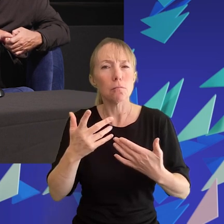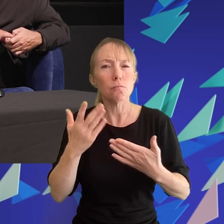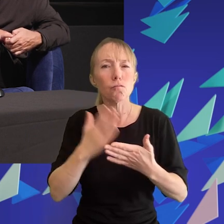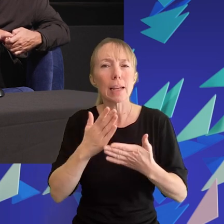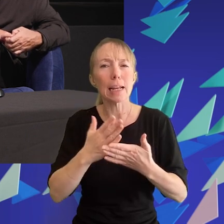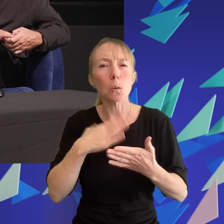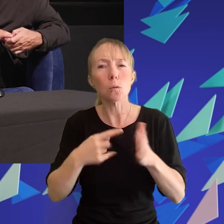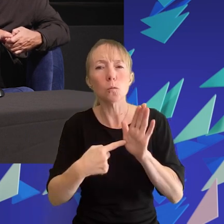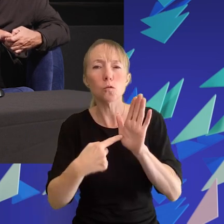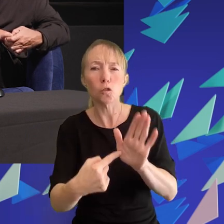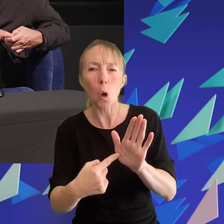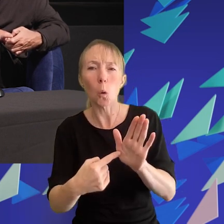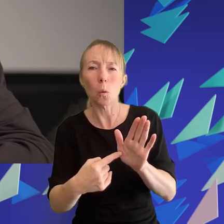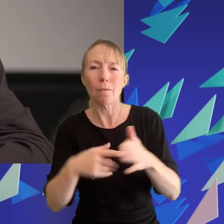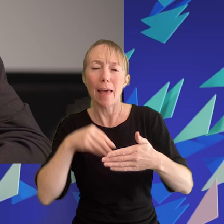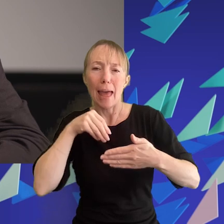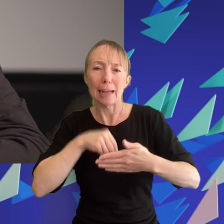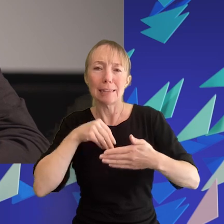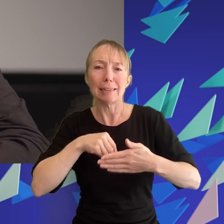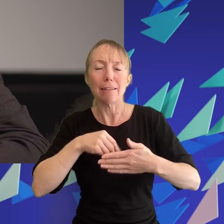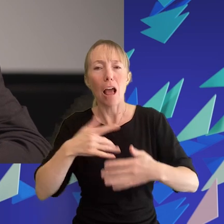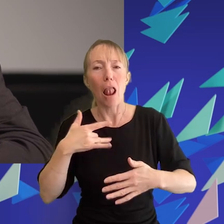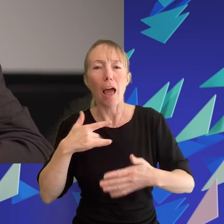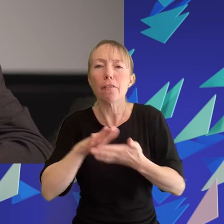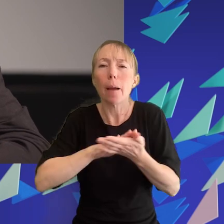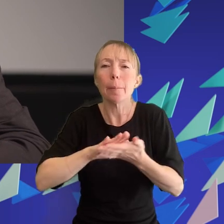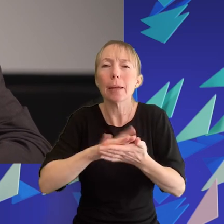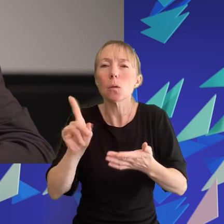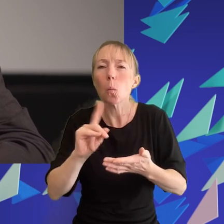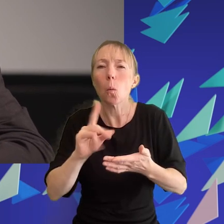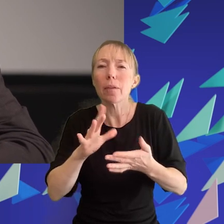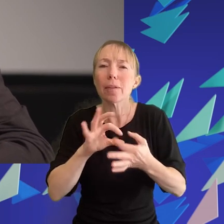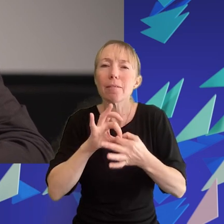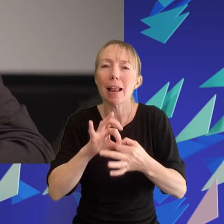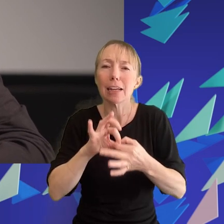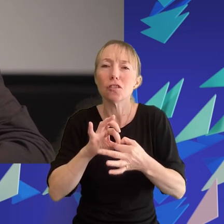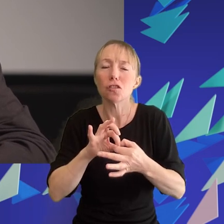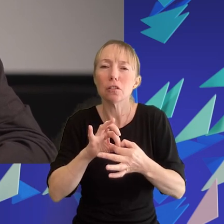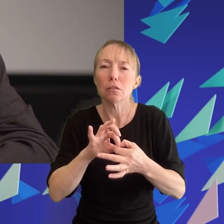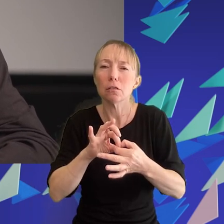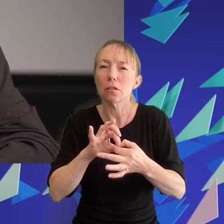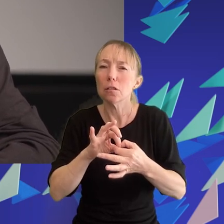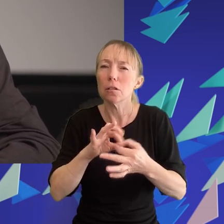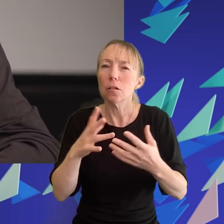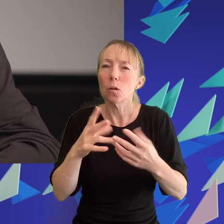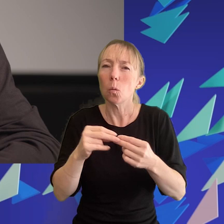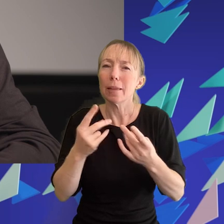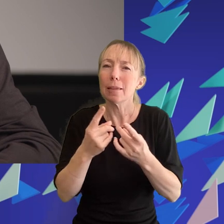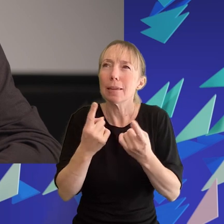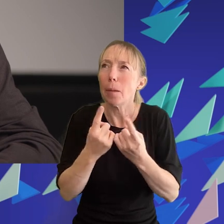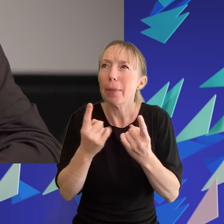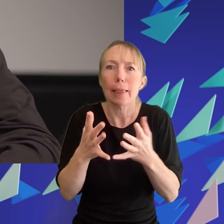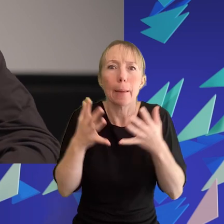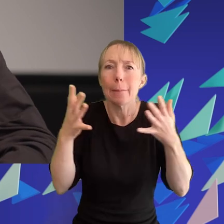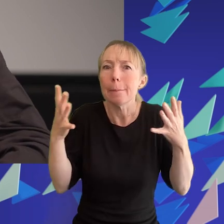is to understand what is their interior life. And by interior life, meaning what is the relation they have with something bigger than